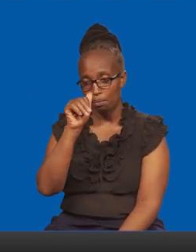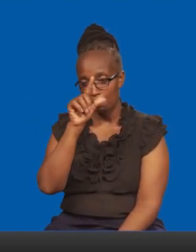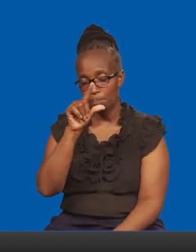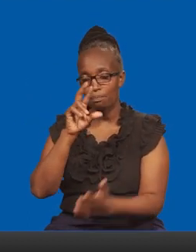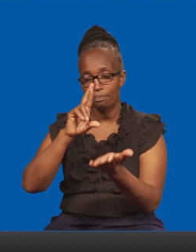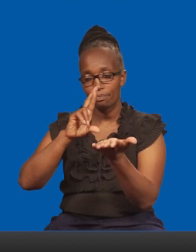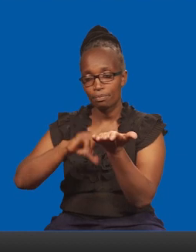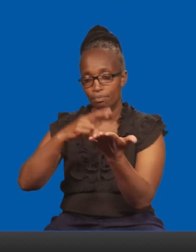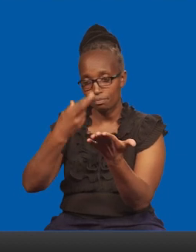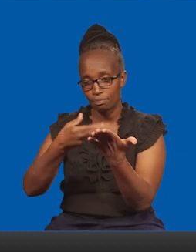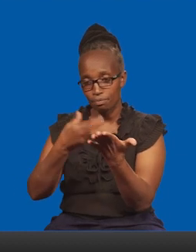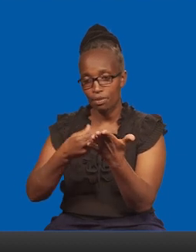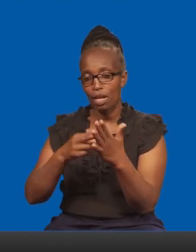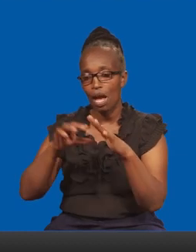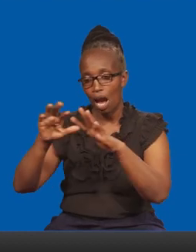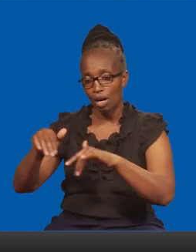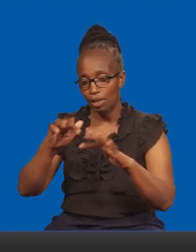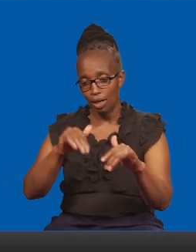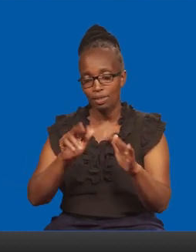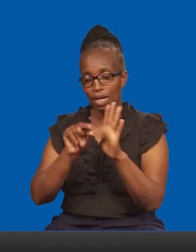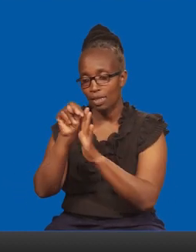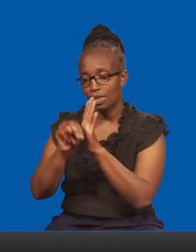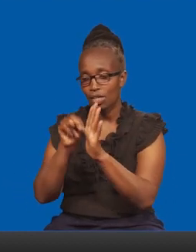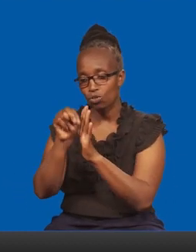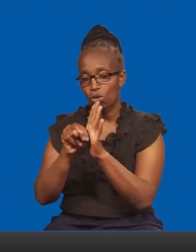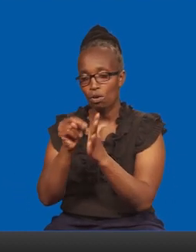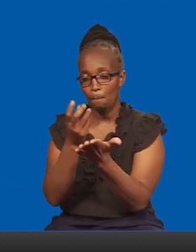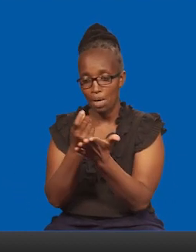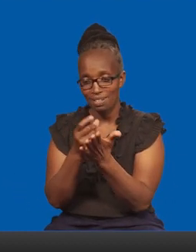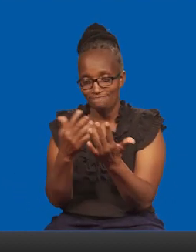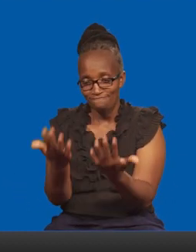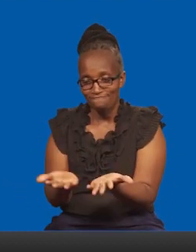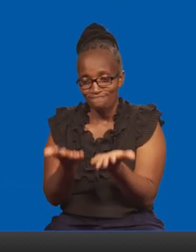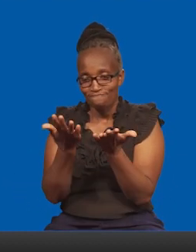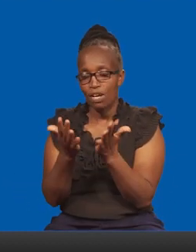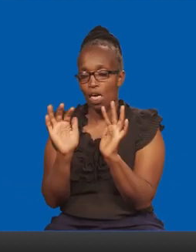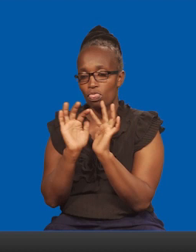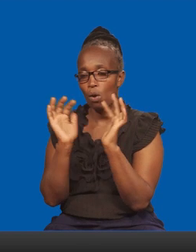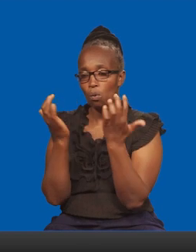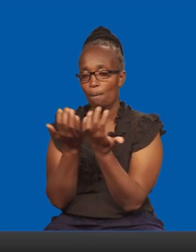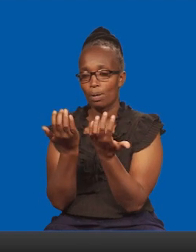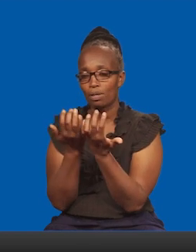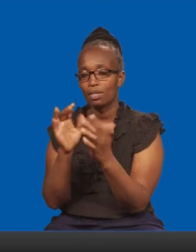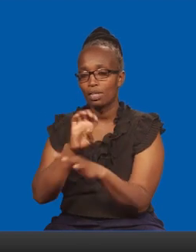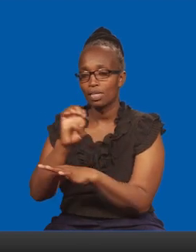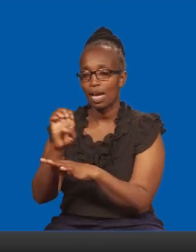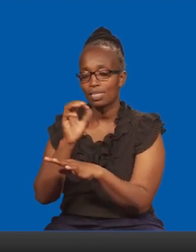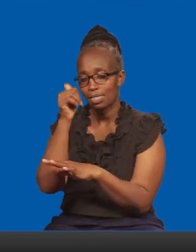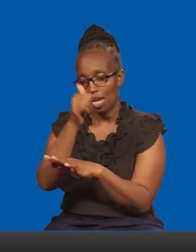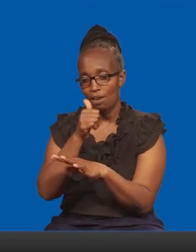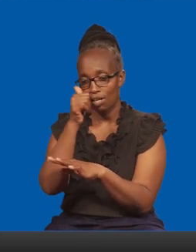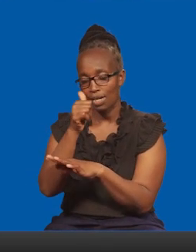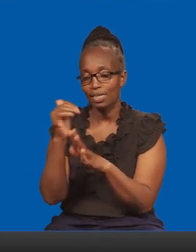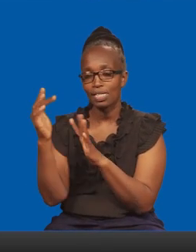mineral resources, energy resources, agricultural capacity, and natural capital to promote the